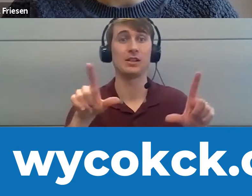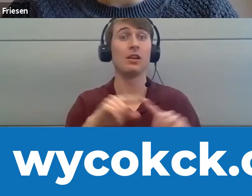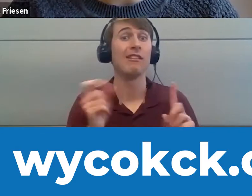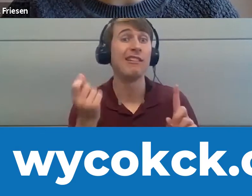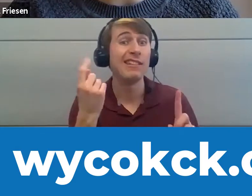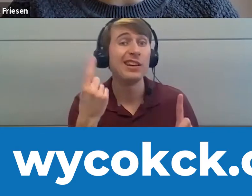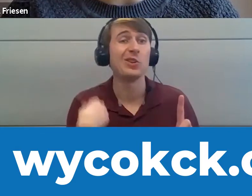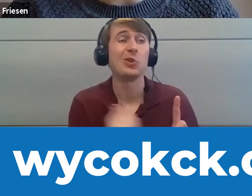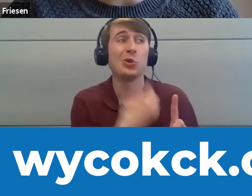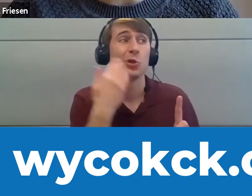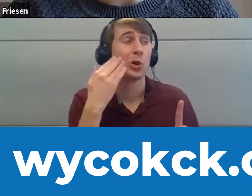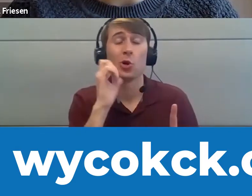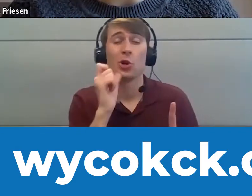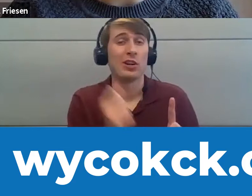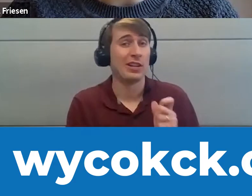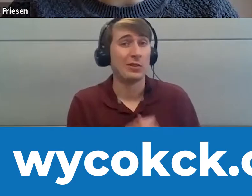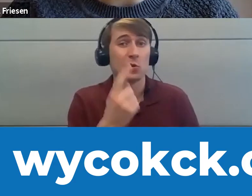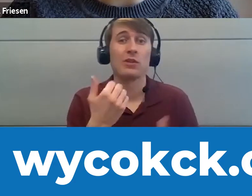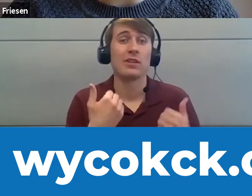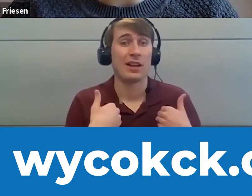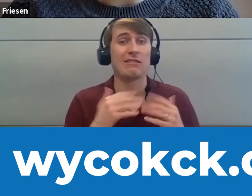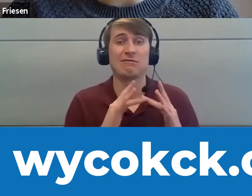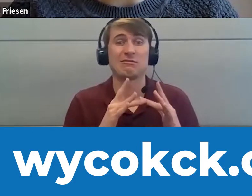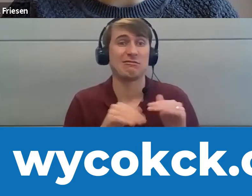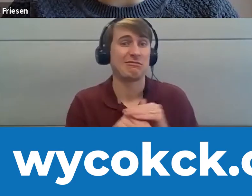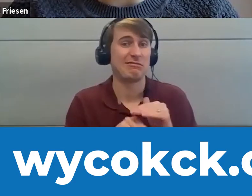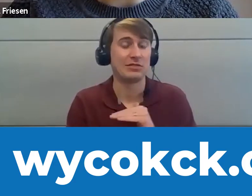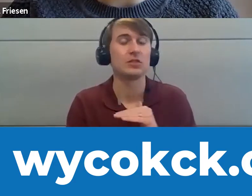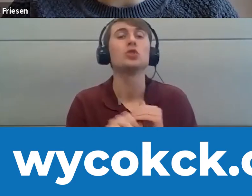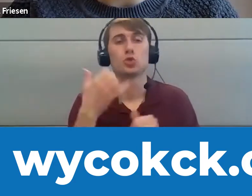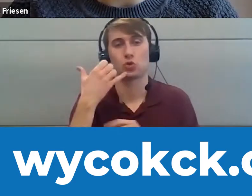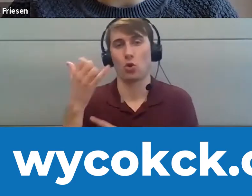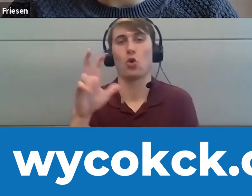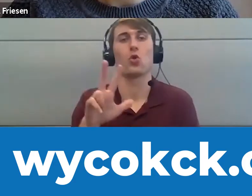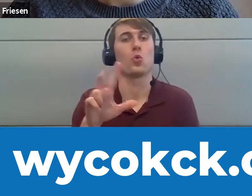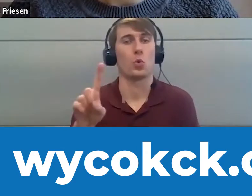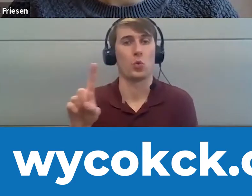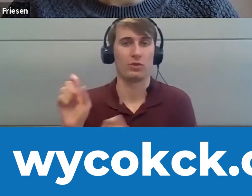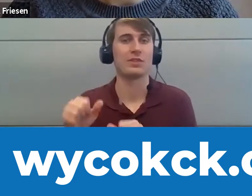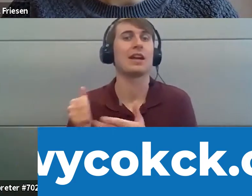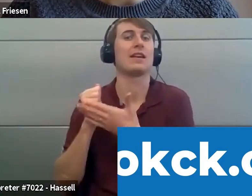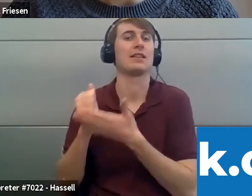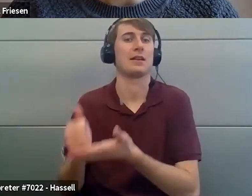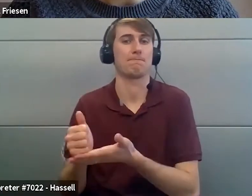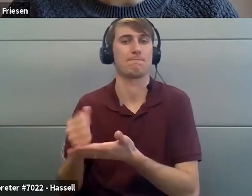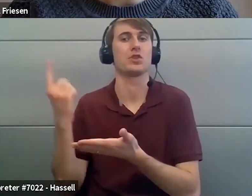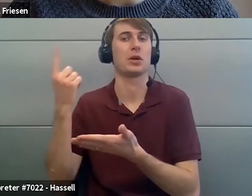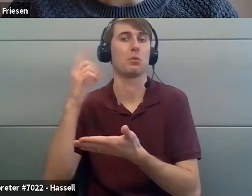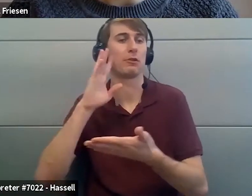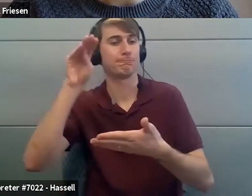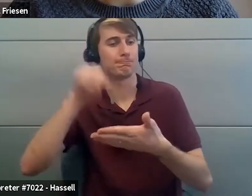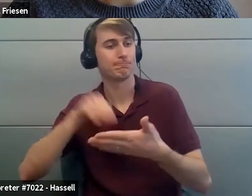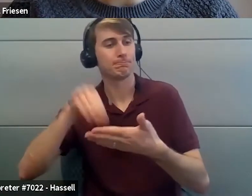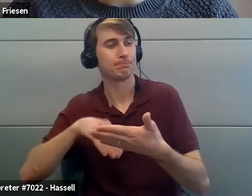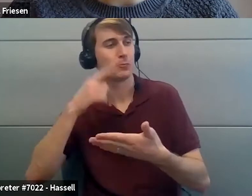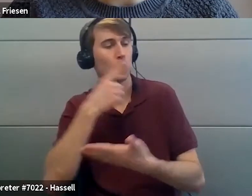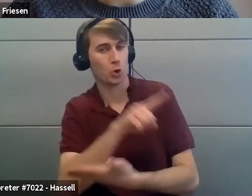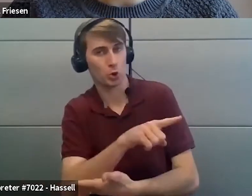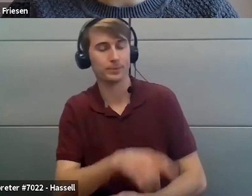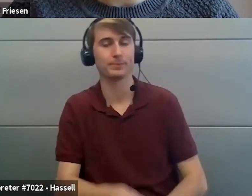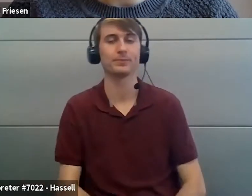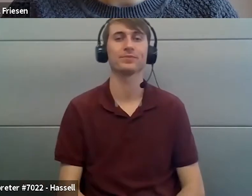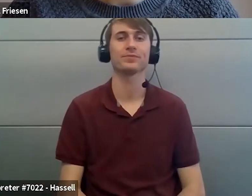So you can call 311 to have someone help you fill out the form as well. All right, do you want to talk about